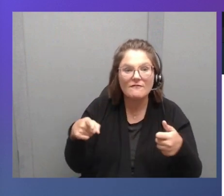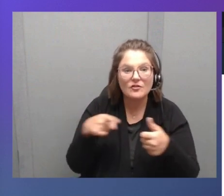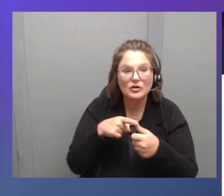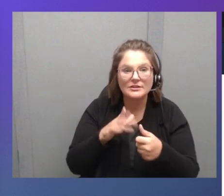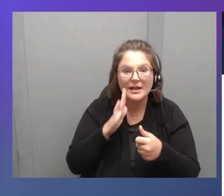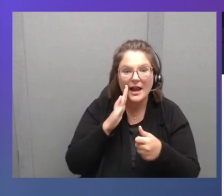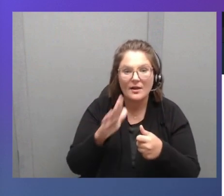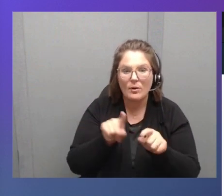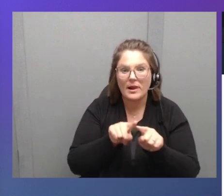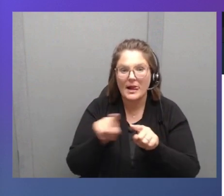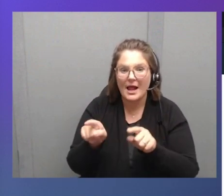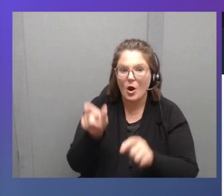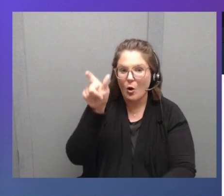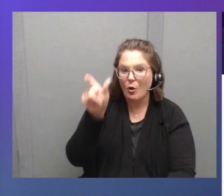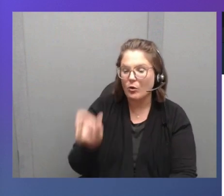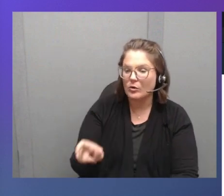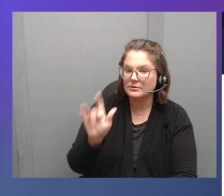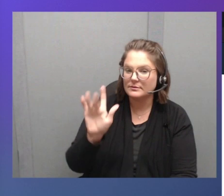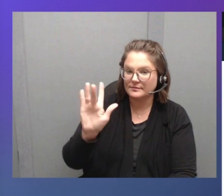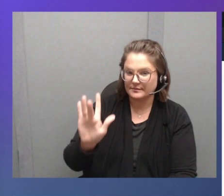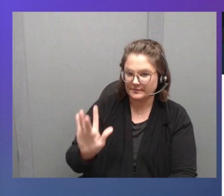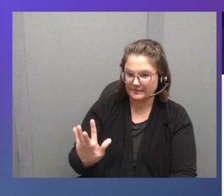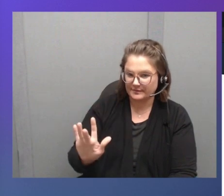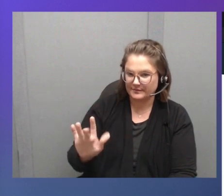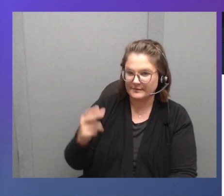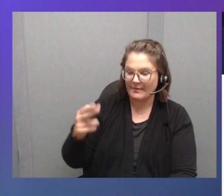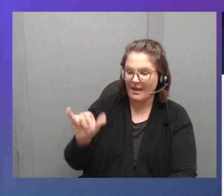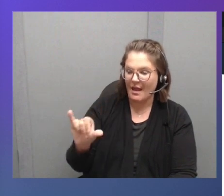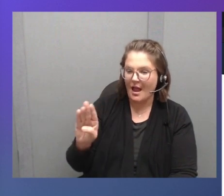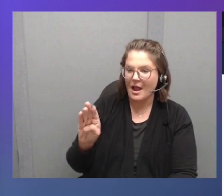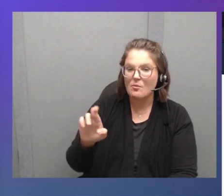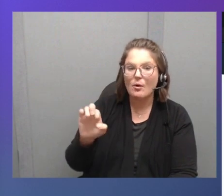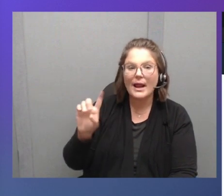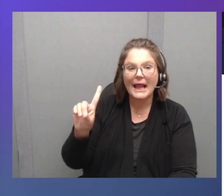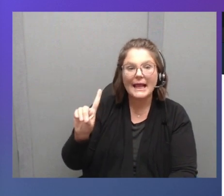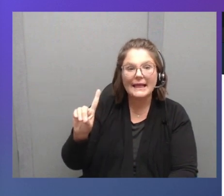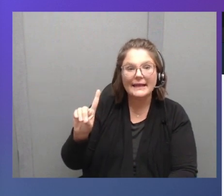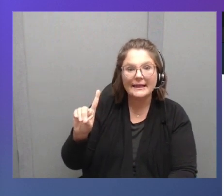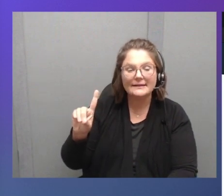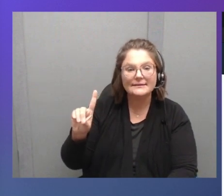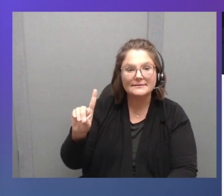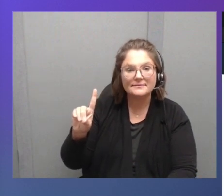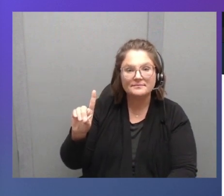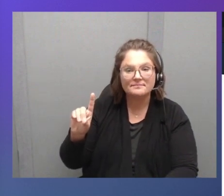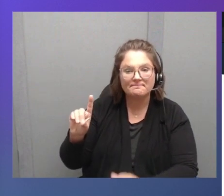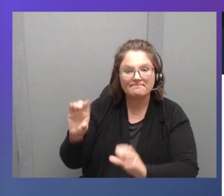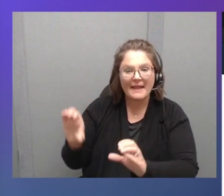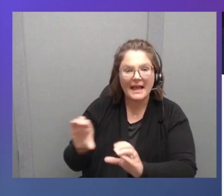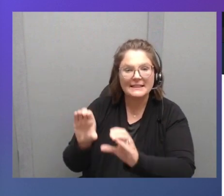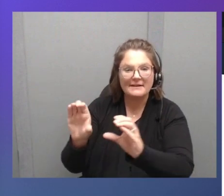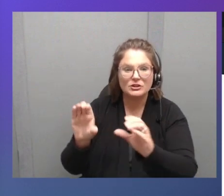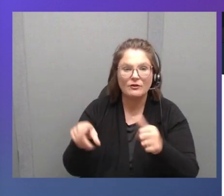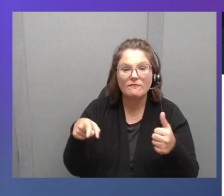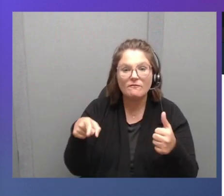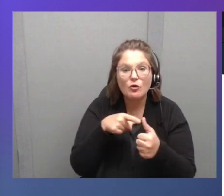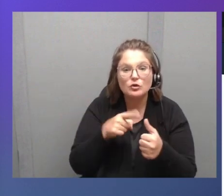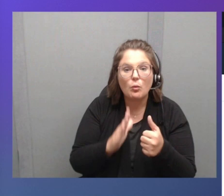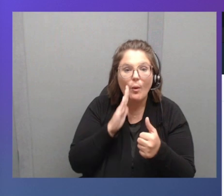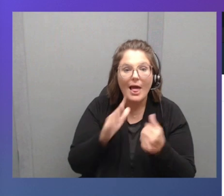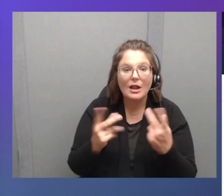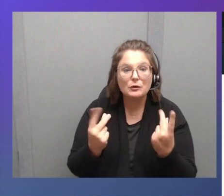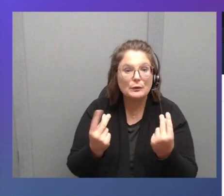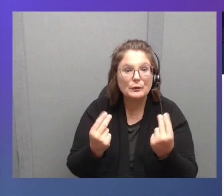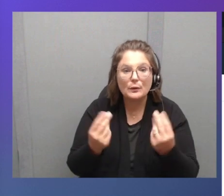to, scroll down to where it says Hybrid Activations. Okay. So the very first thing that we're going to do is we're going to create this